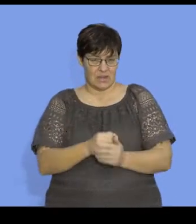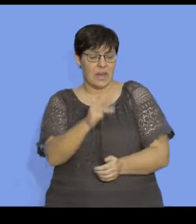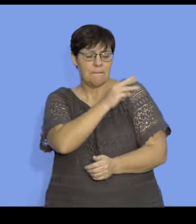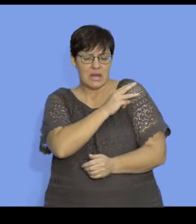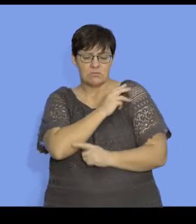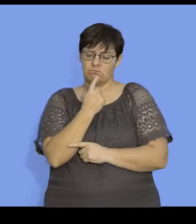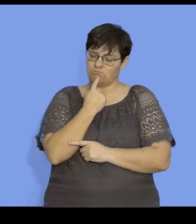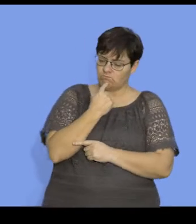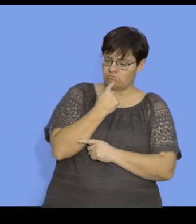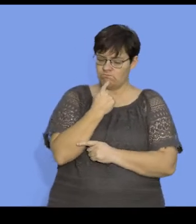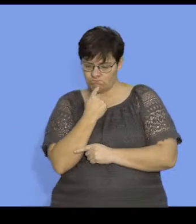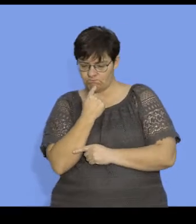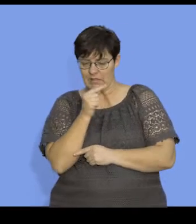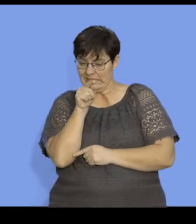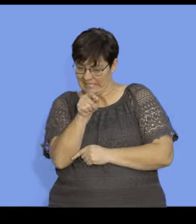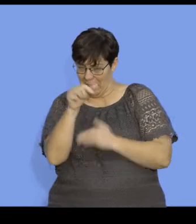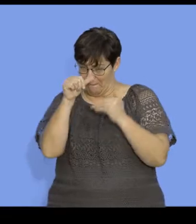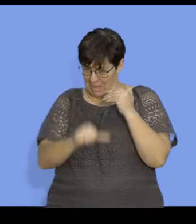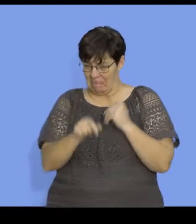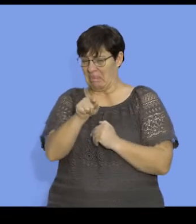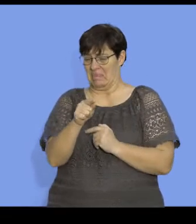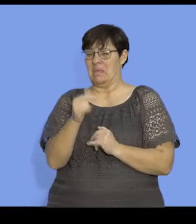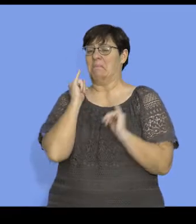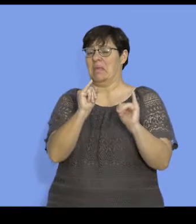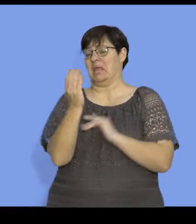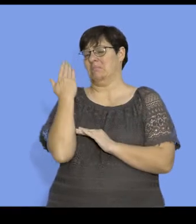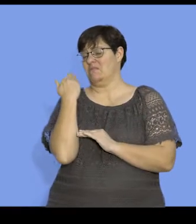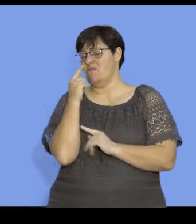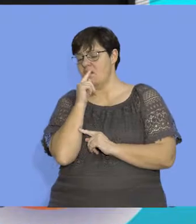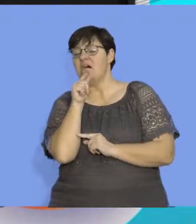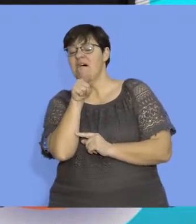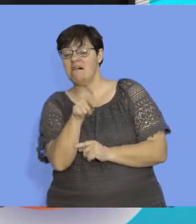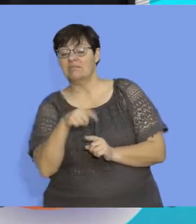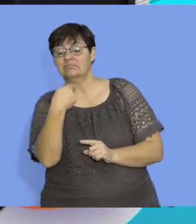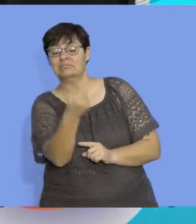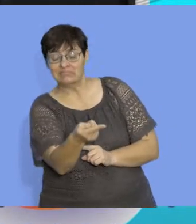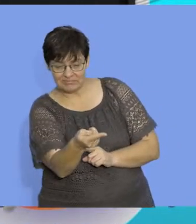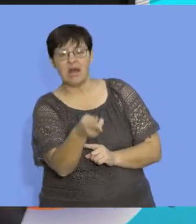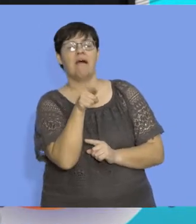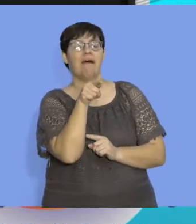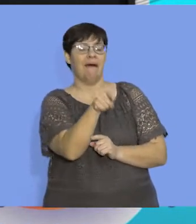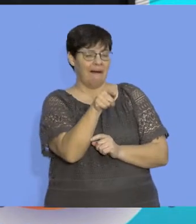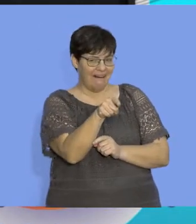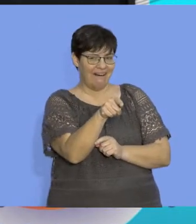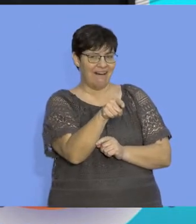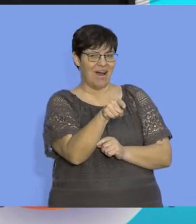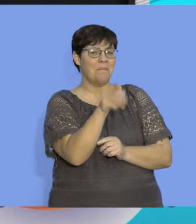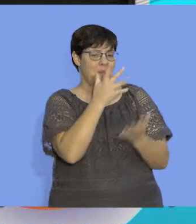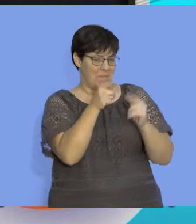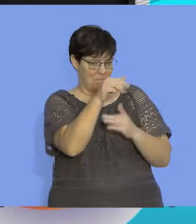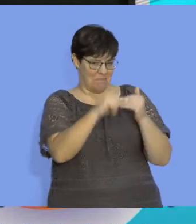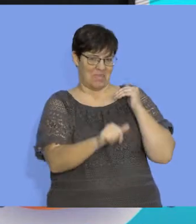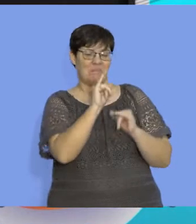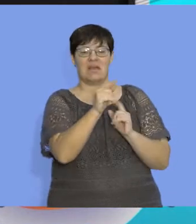suitable arrangements to prevent this from taking place. In other words, if you're looking at a projected income statement and it